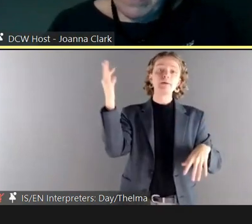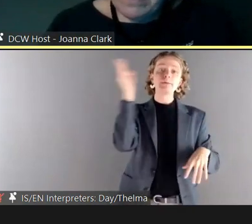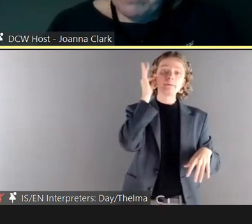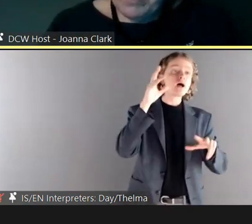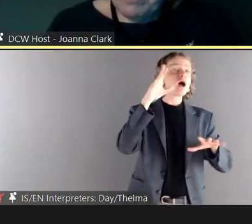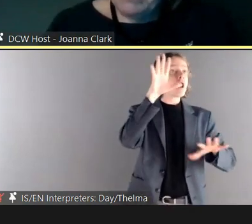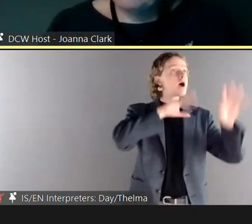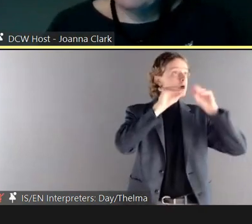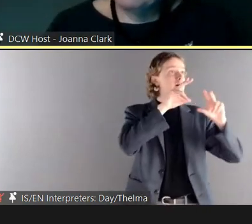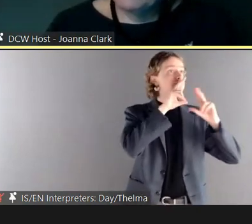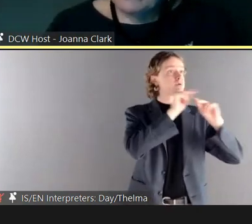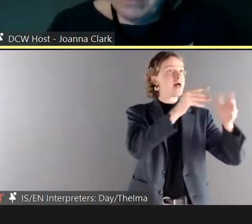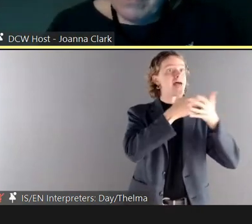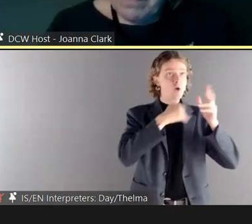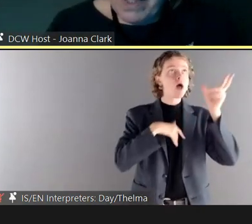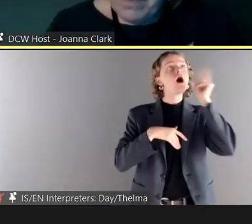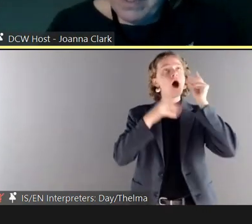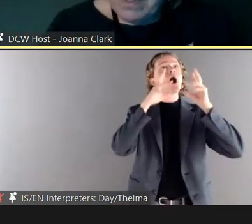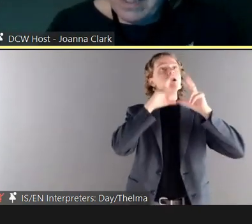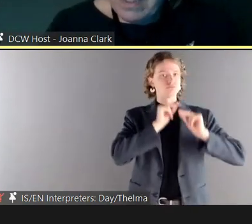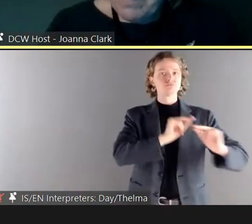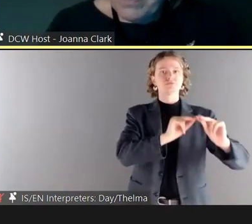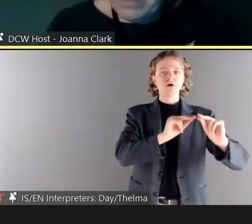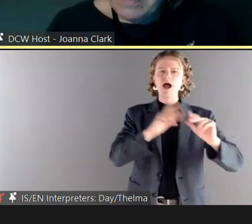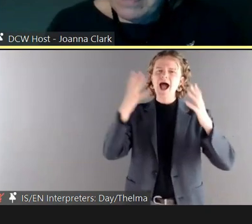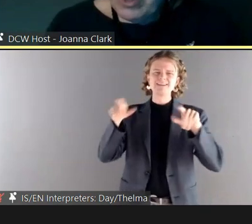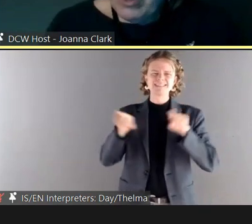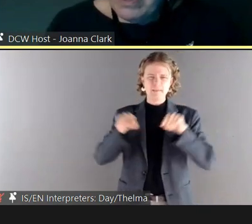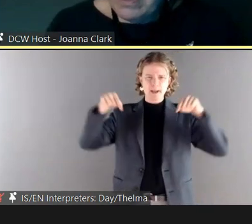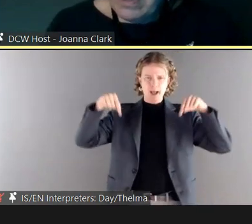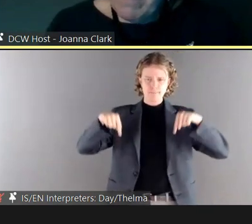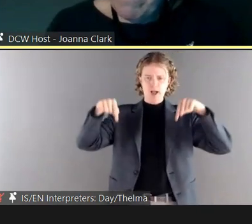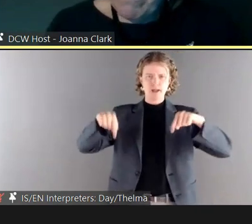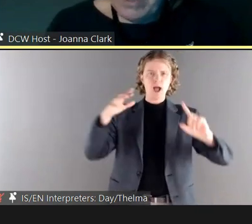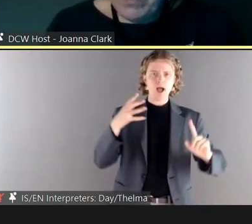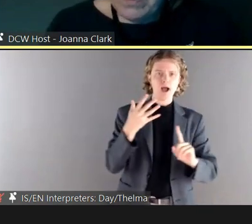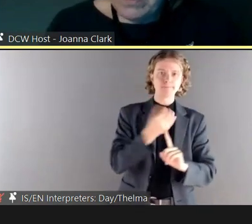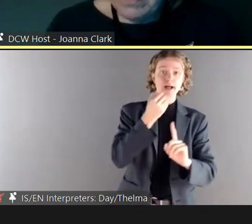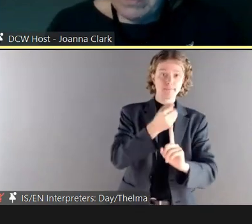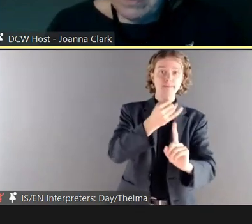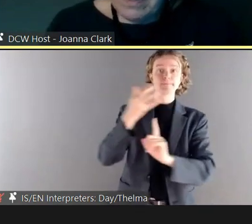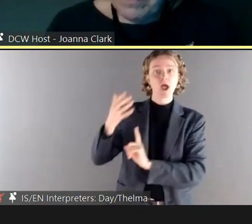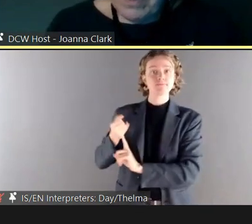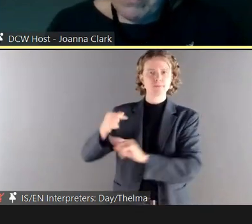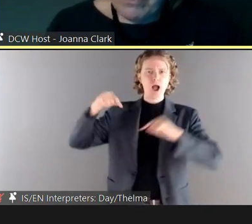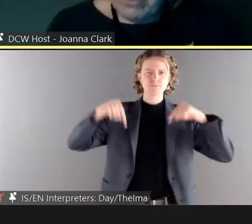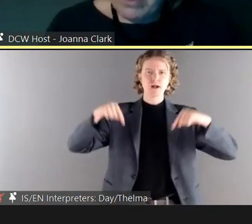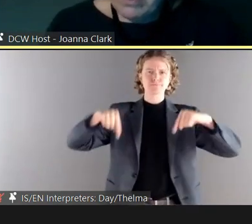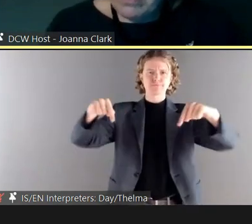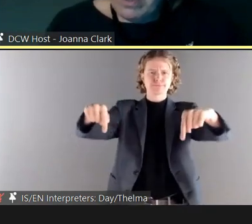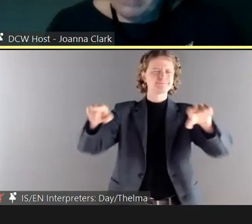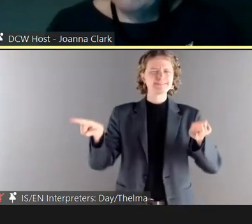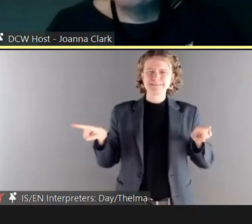achieve similar milestones to hearing babies. But this is as long as they have frequent daily